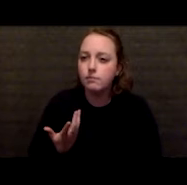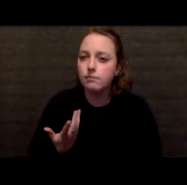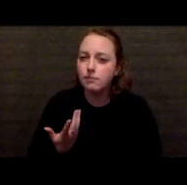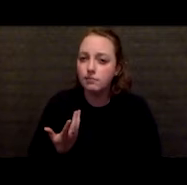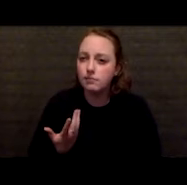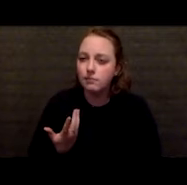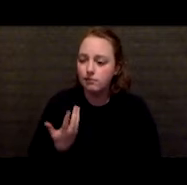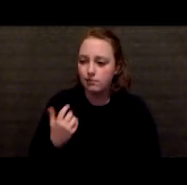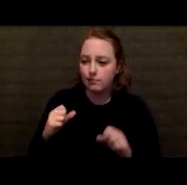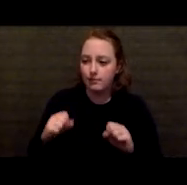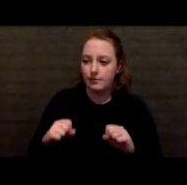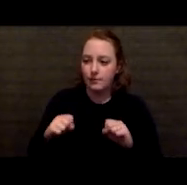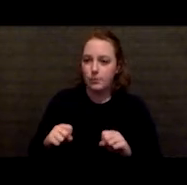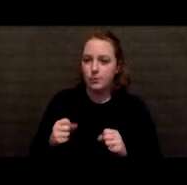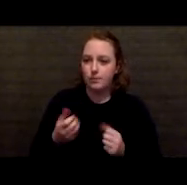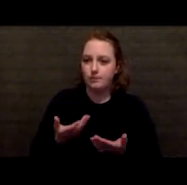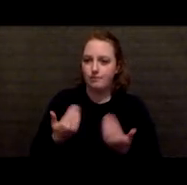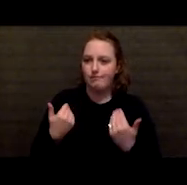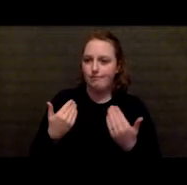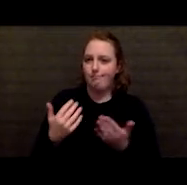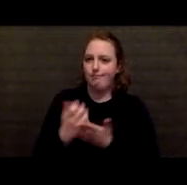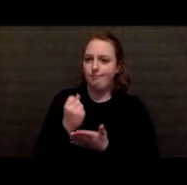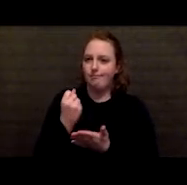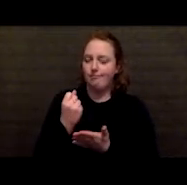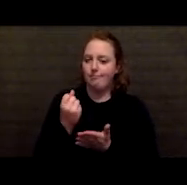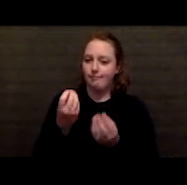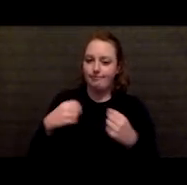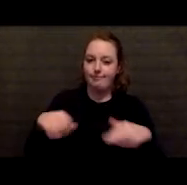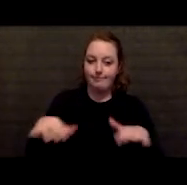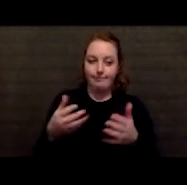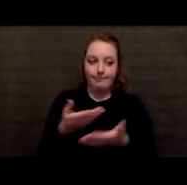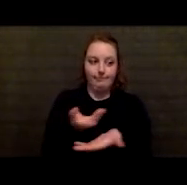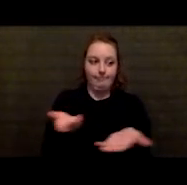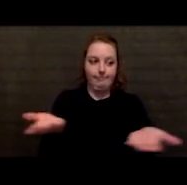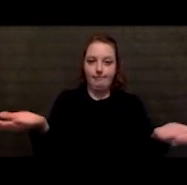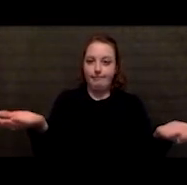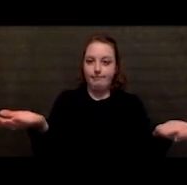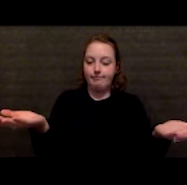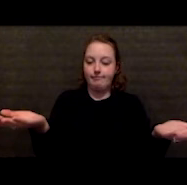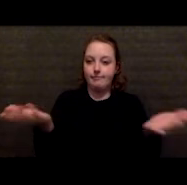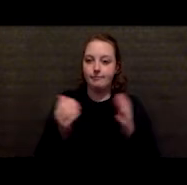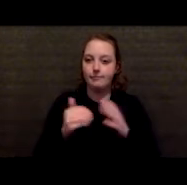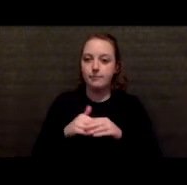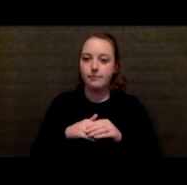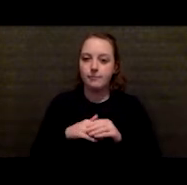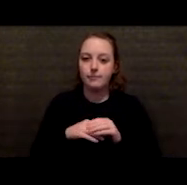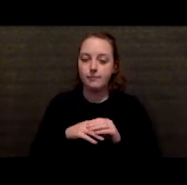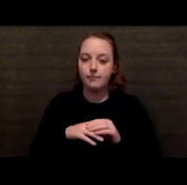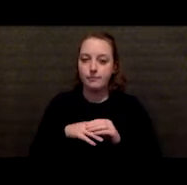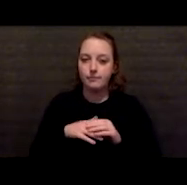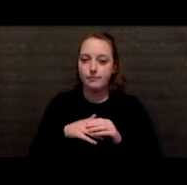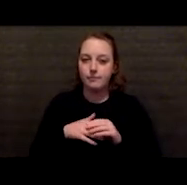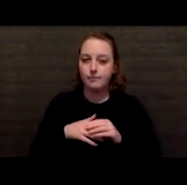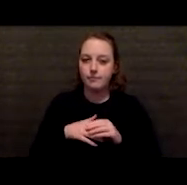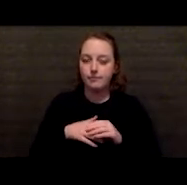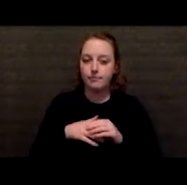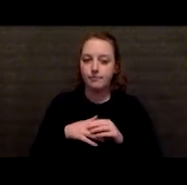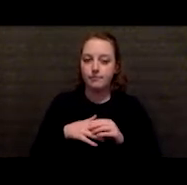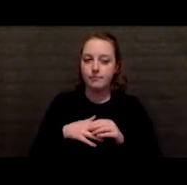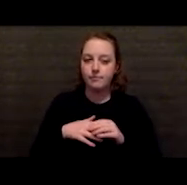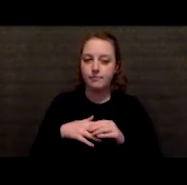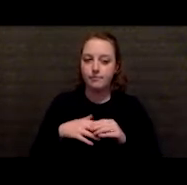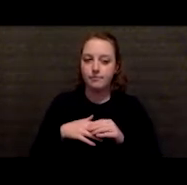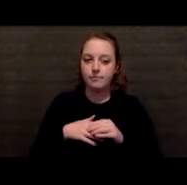the ability to. The land is available. Yeah, I think with that land swap. Yeah, if you